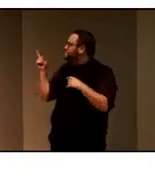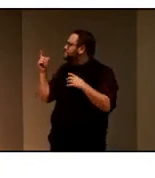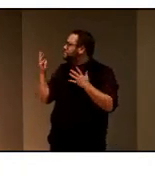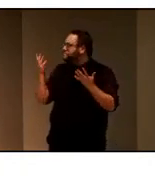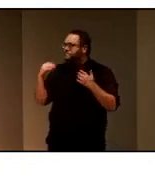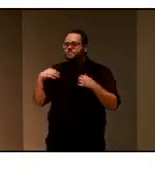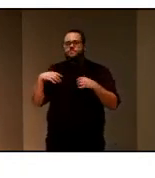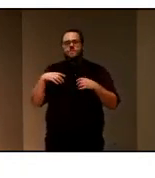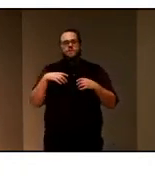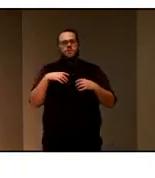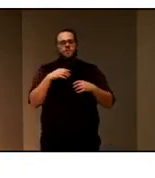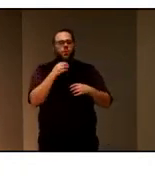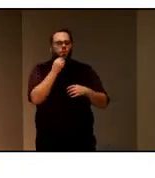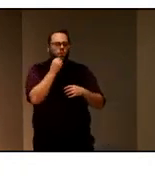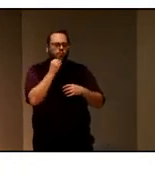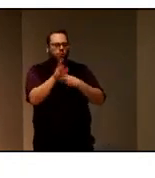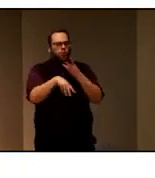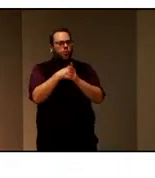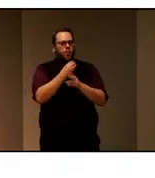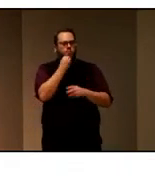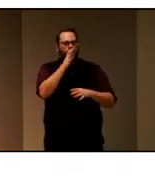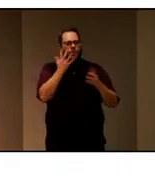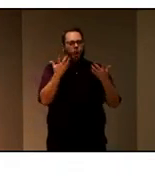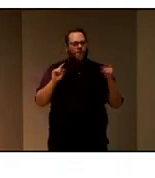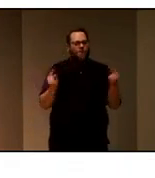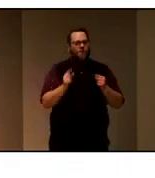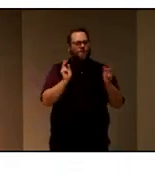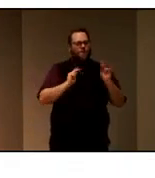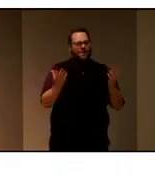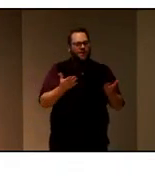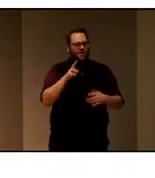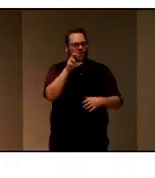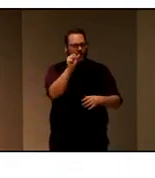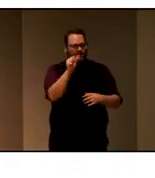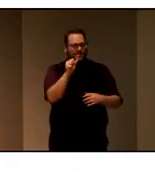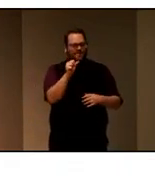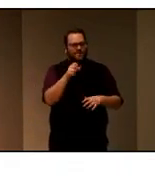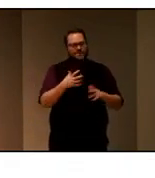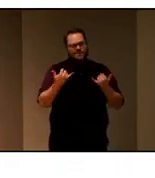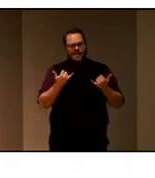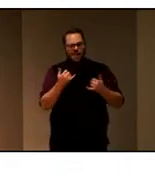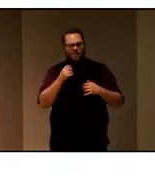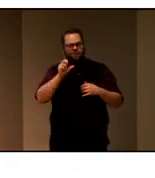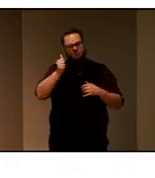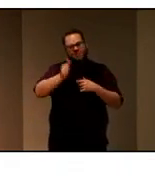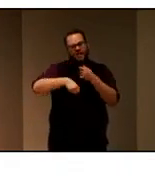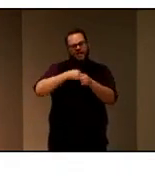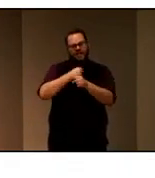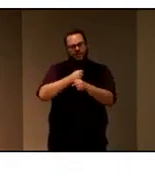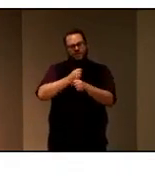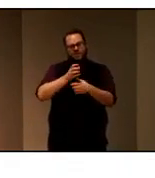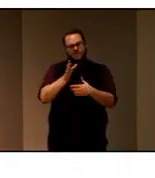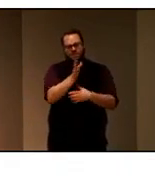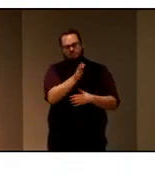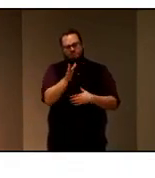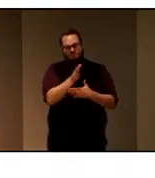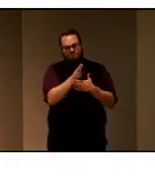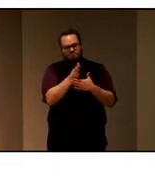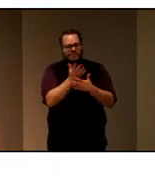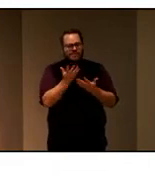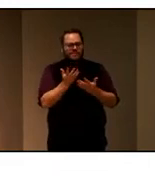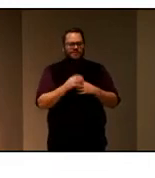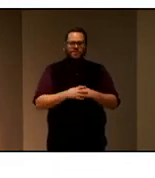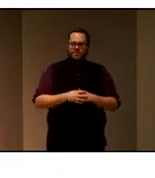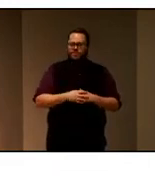And then here, global warming is already harming people in the US. It's sort of now slash within 10 years. So again, take that in a little